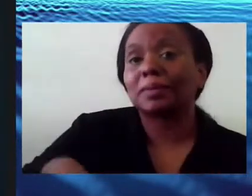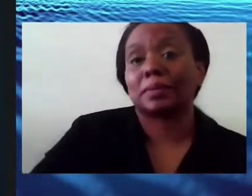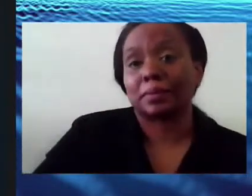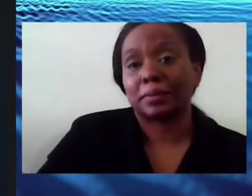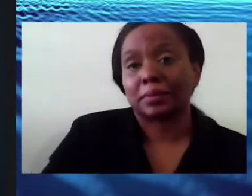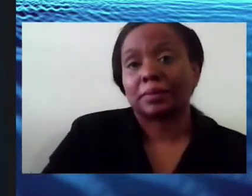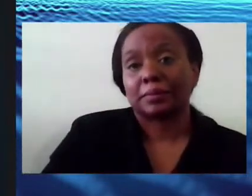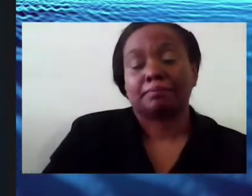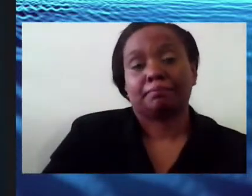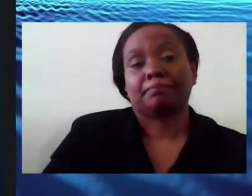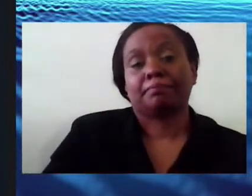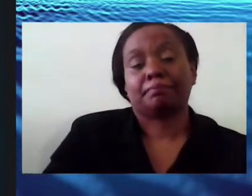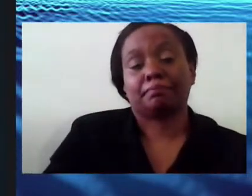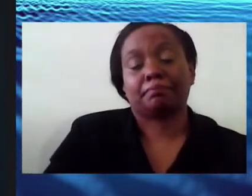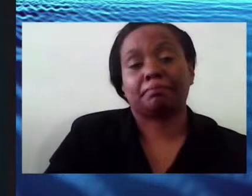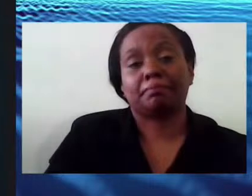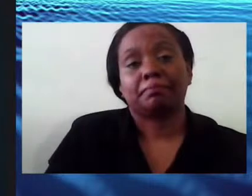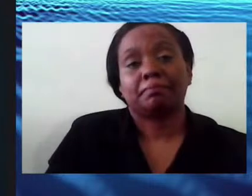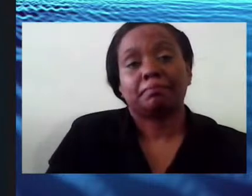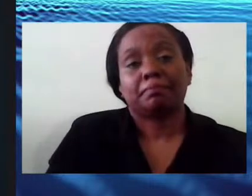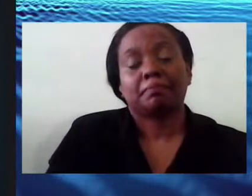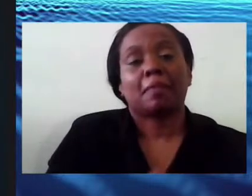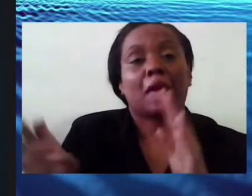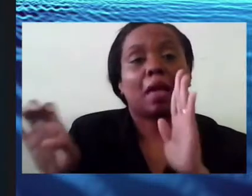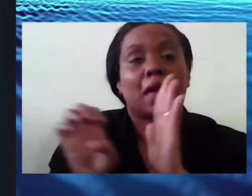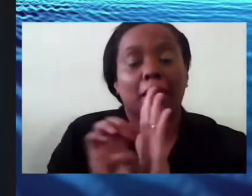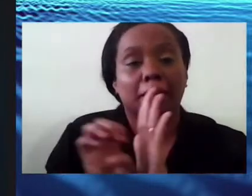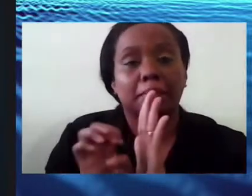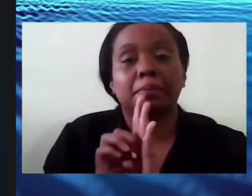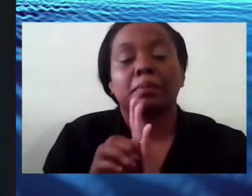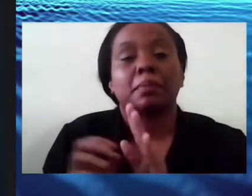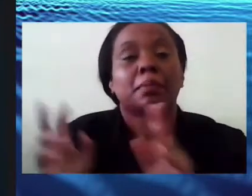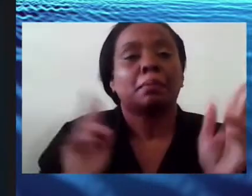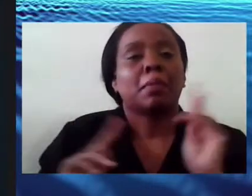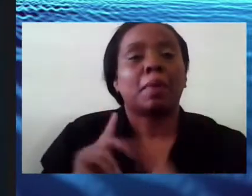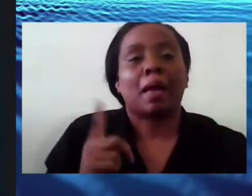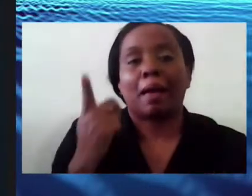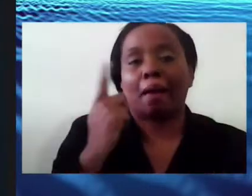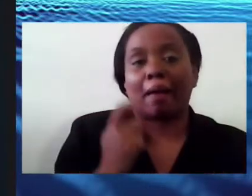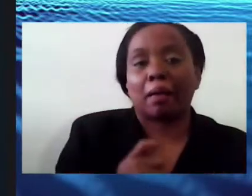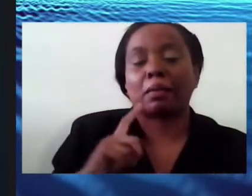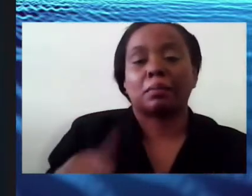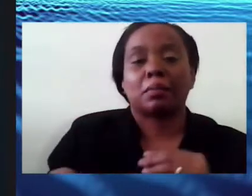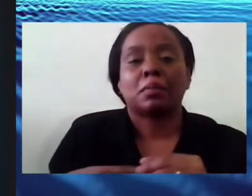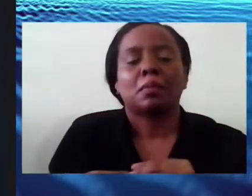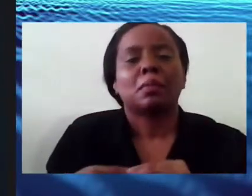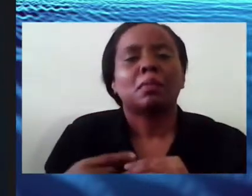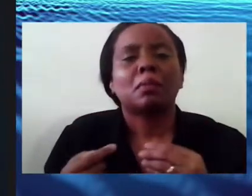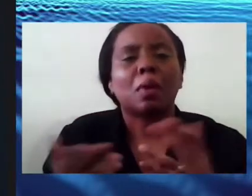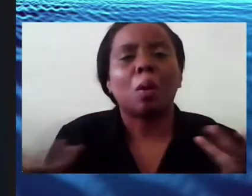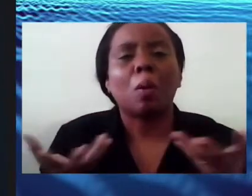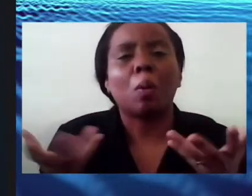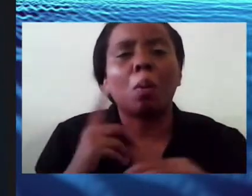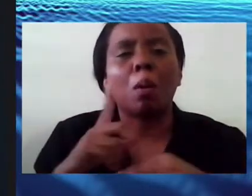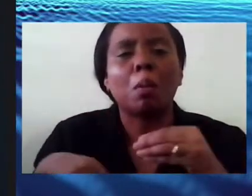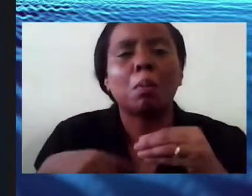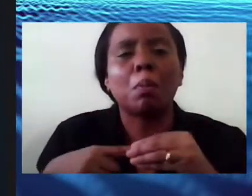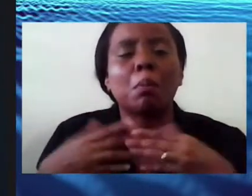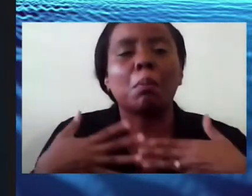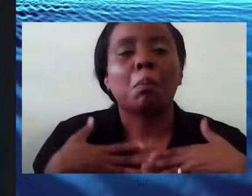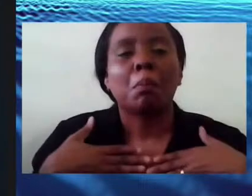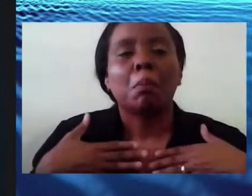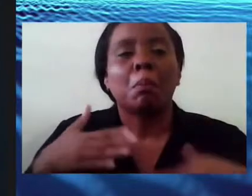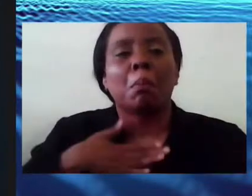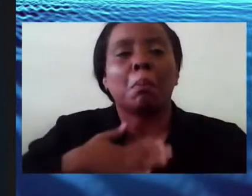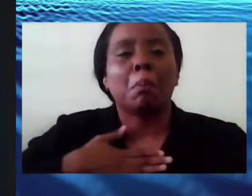can. So, for example, we keep getting questions from people as to what to do with the pets, and their livestock is